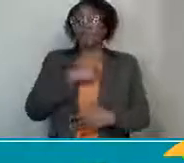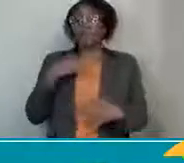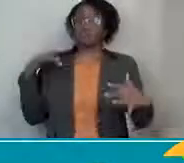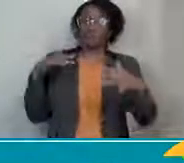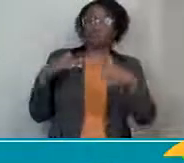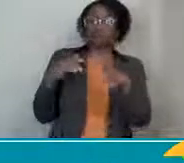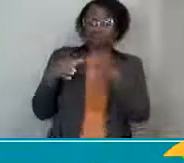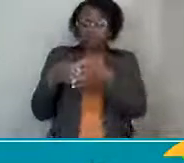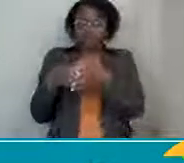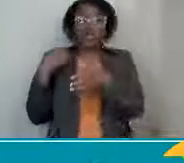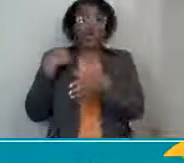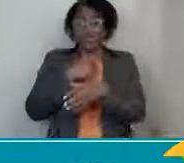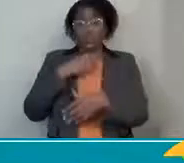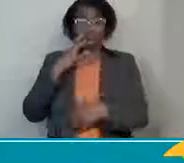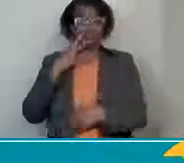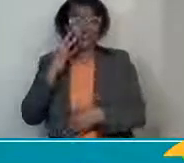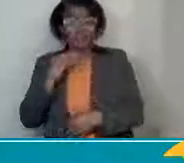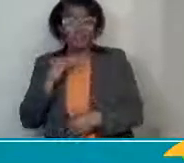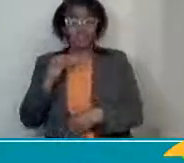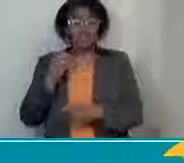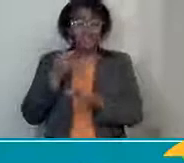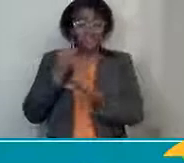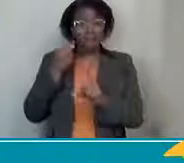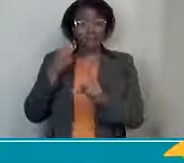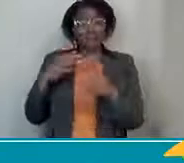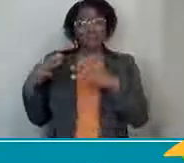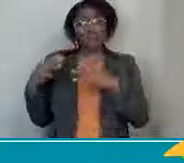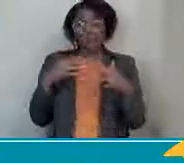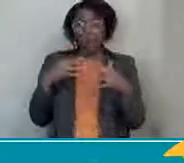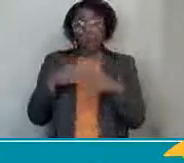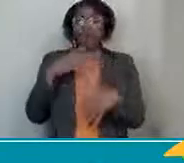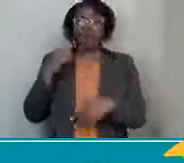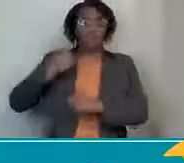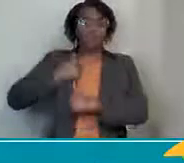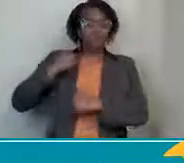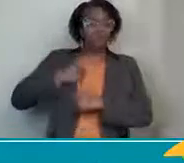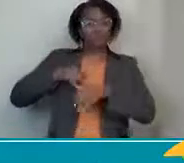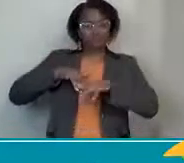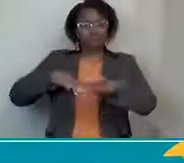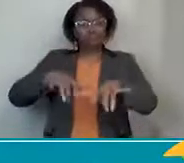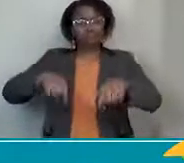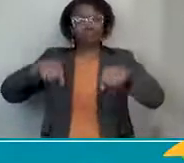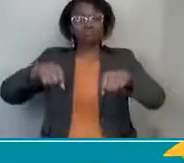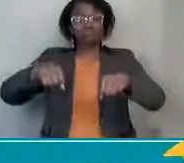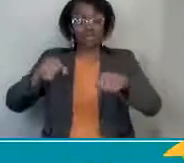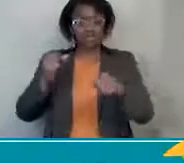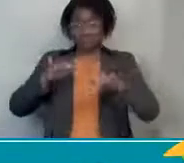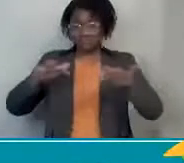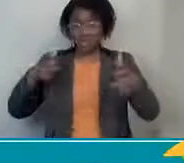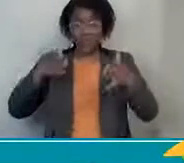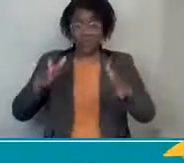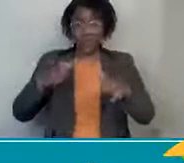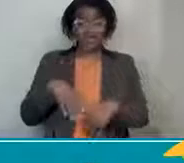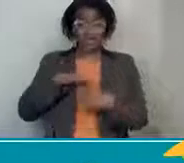have directly experienced the impacts of war and militarism in its many iterations, whether domestic